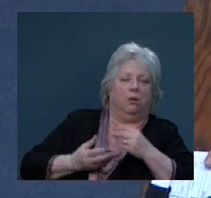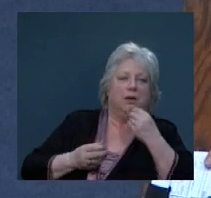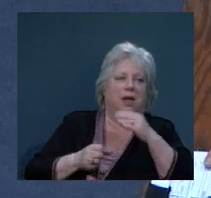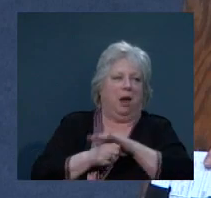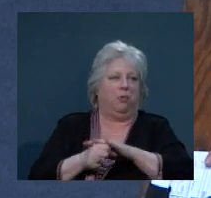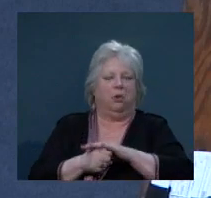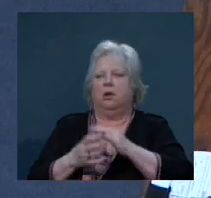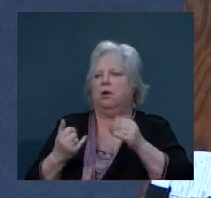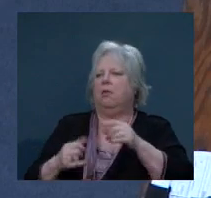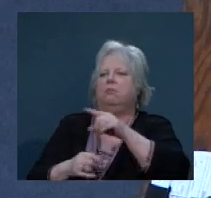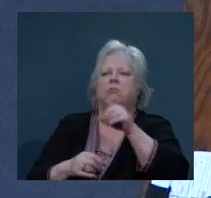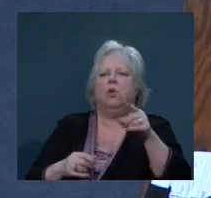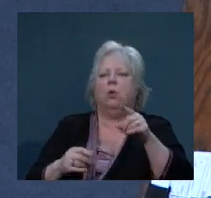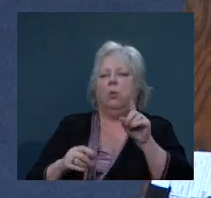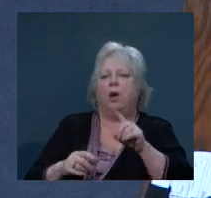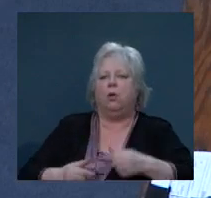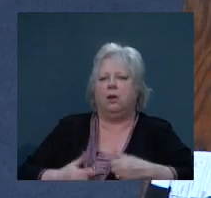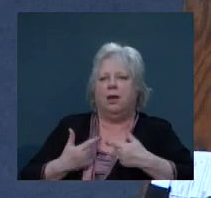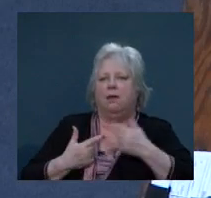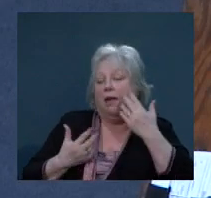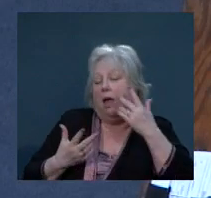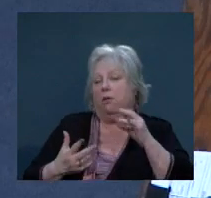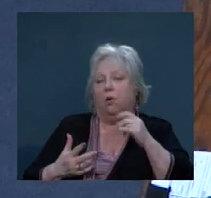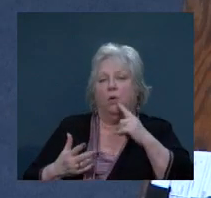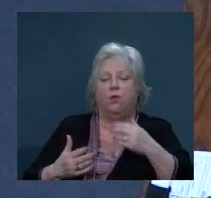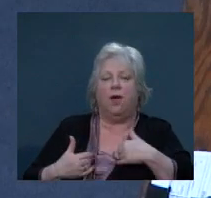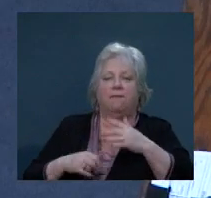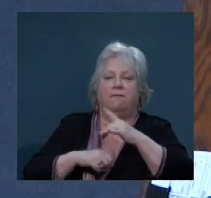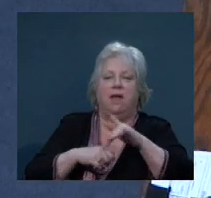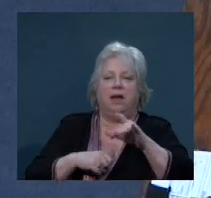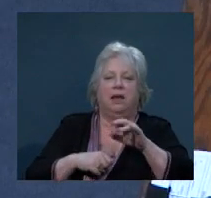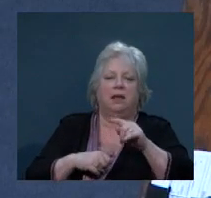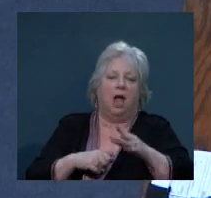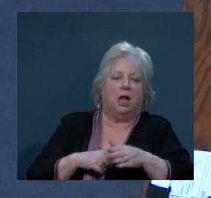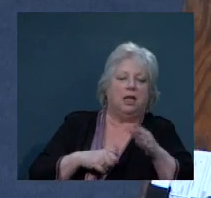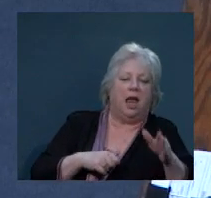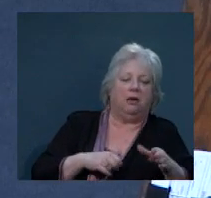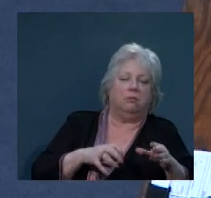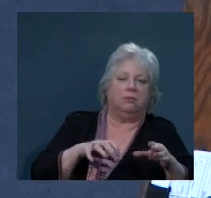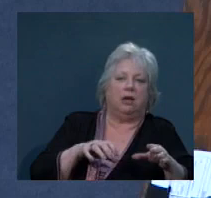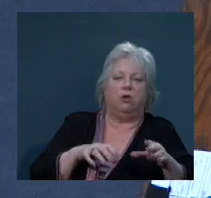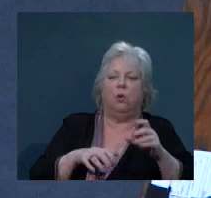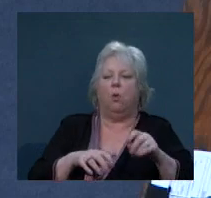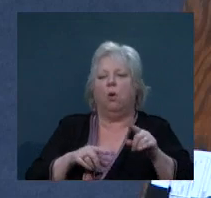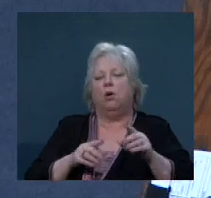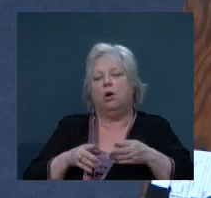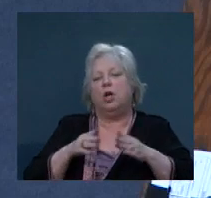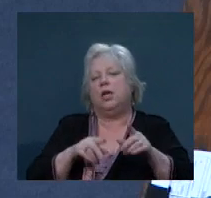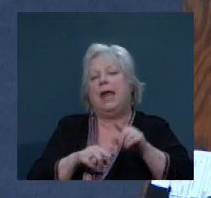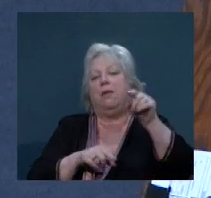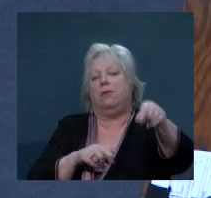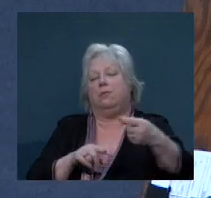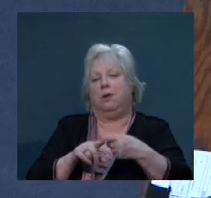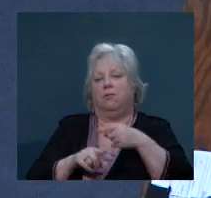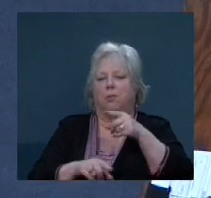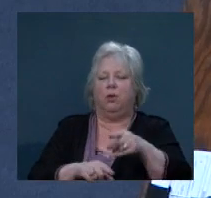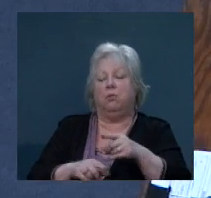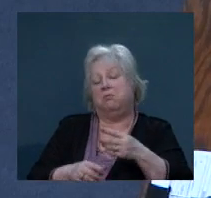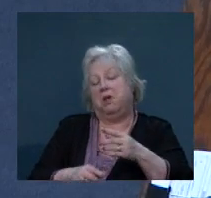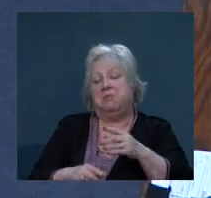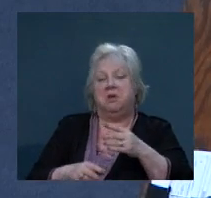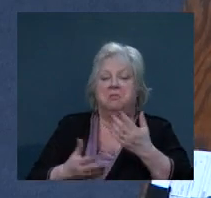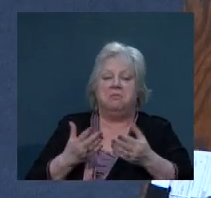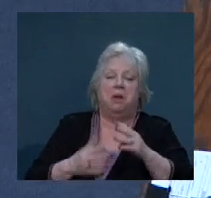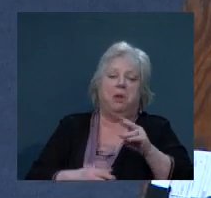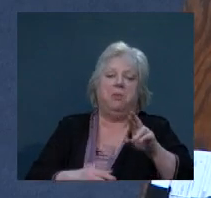live. I don't know if there's any vacant lots next to you or down the street from you. But if there were, maybe